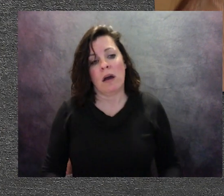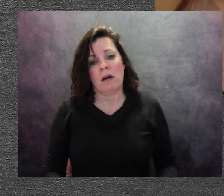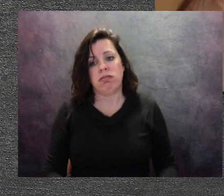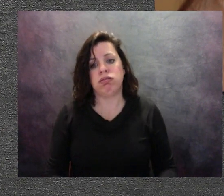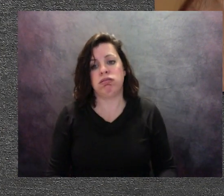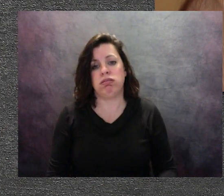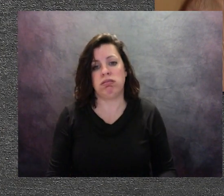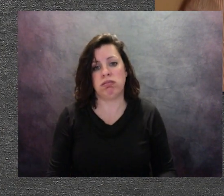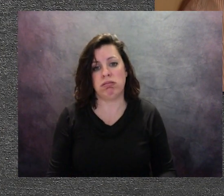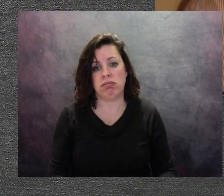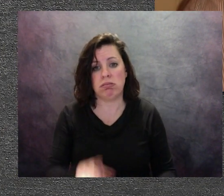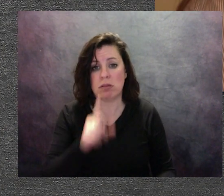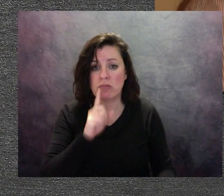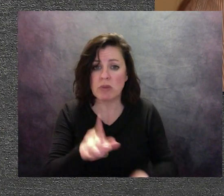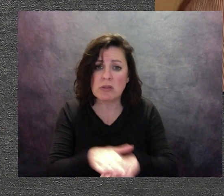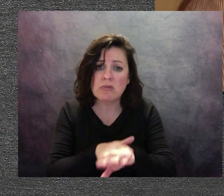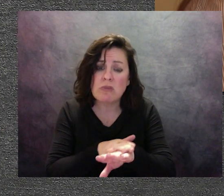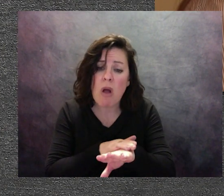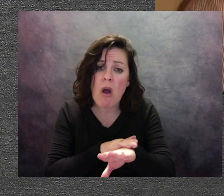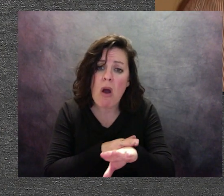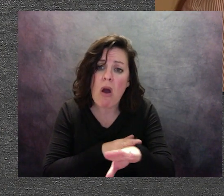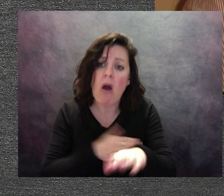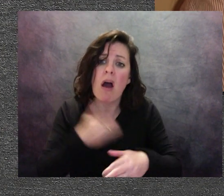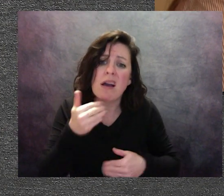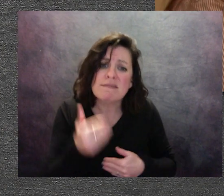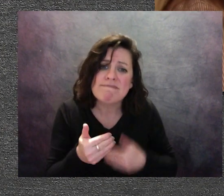not much quicker.